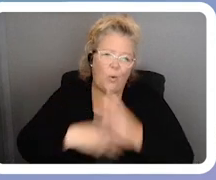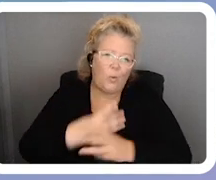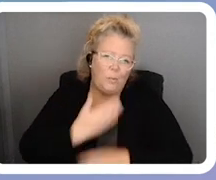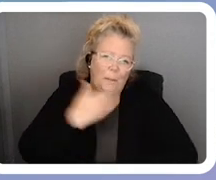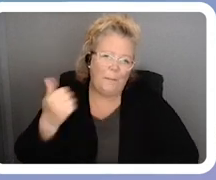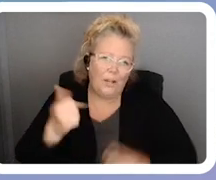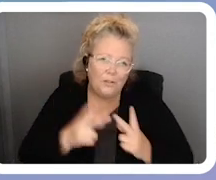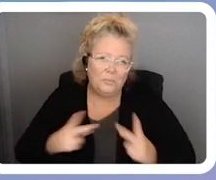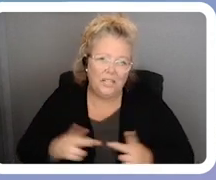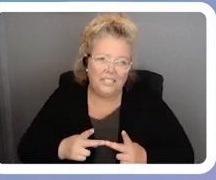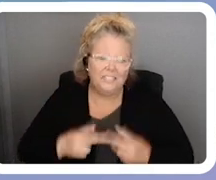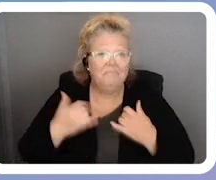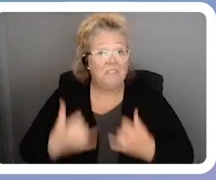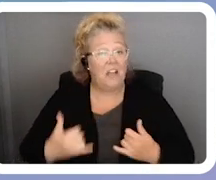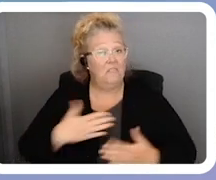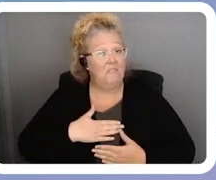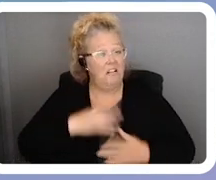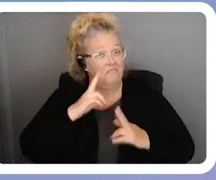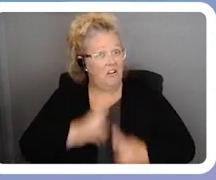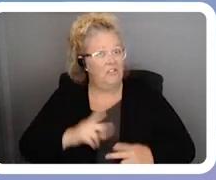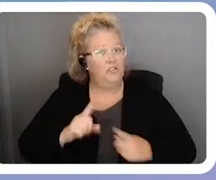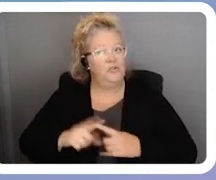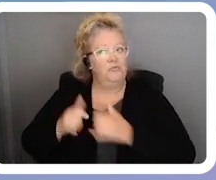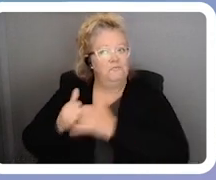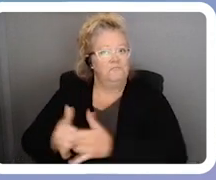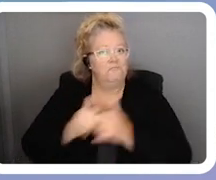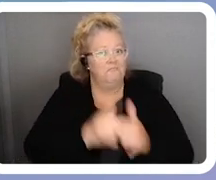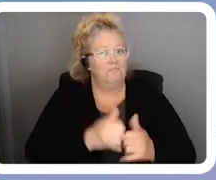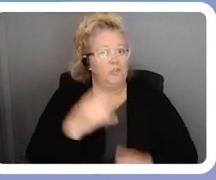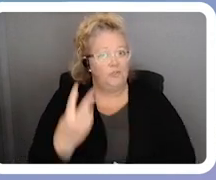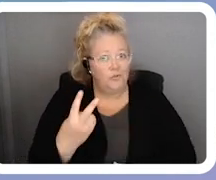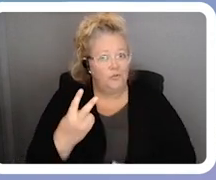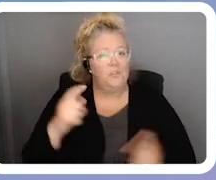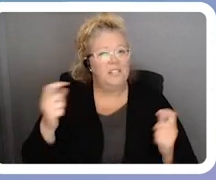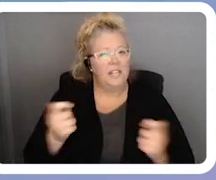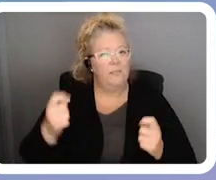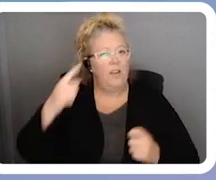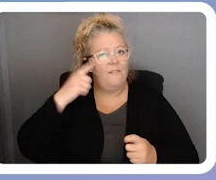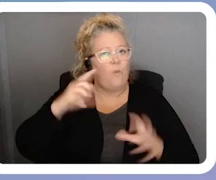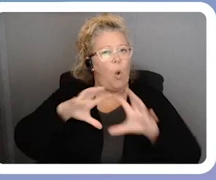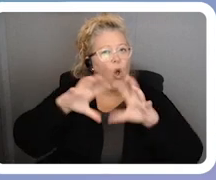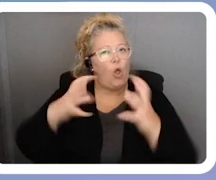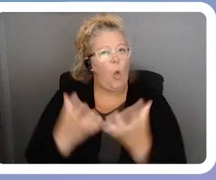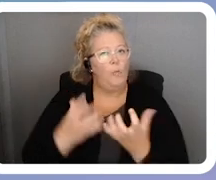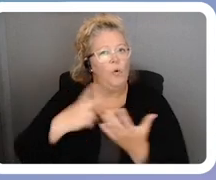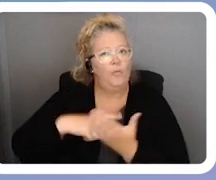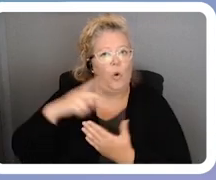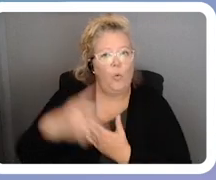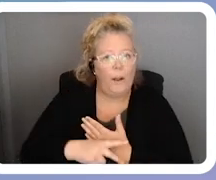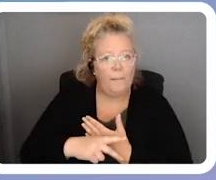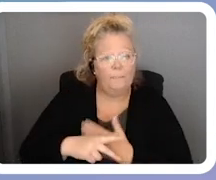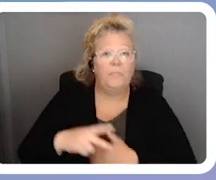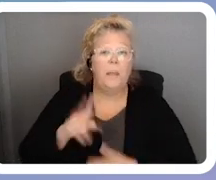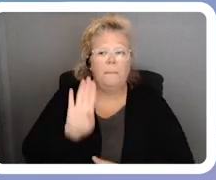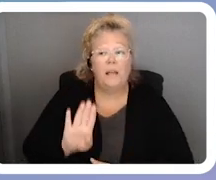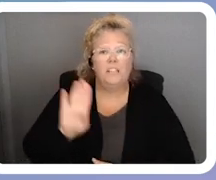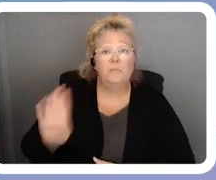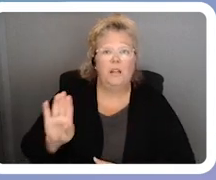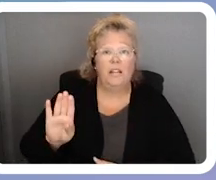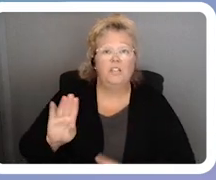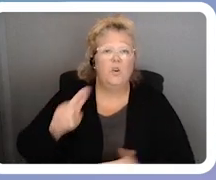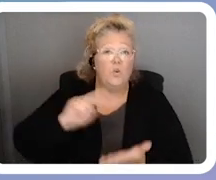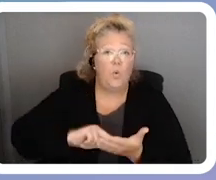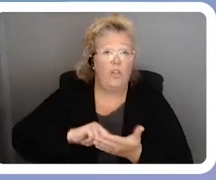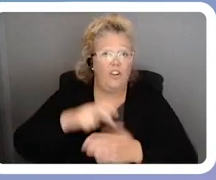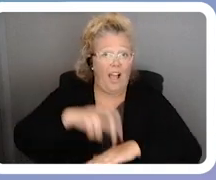the pleasure of introducing two very special awards in celebration of Best Buddies global programs. Now, Best Buddies